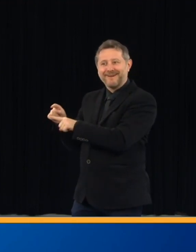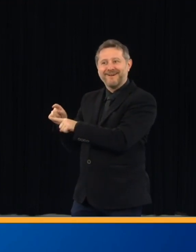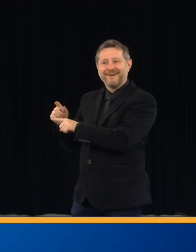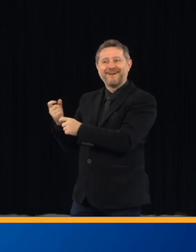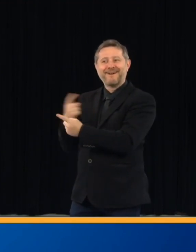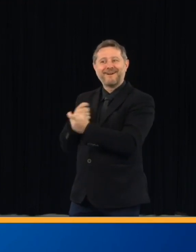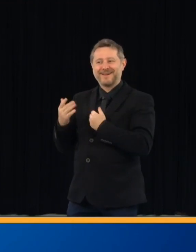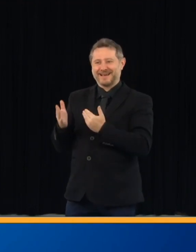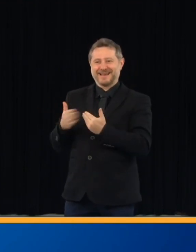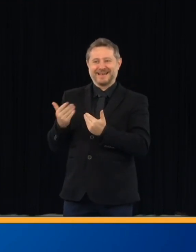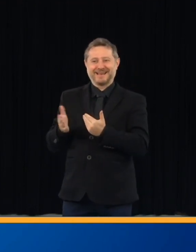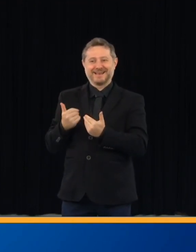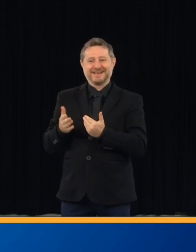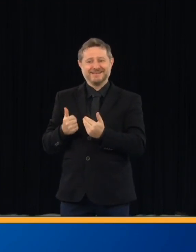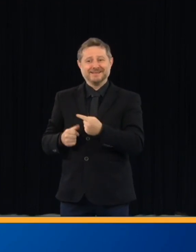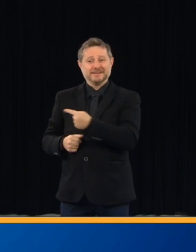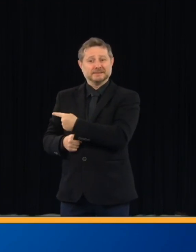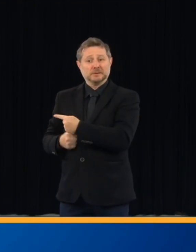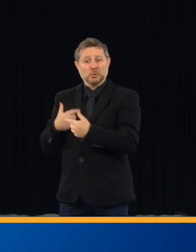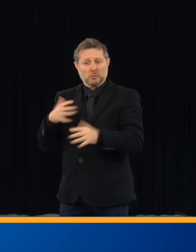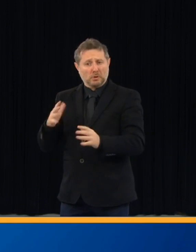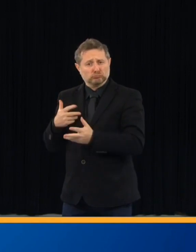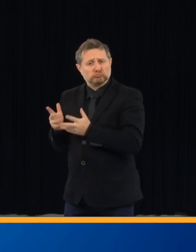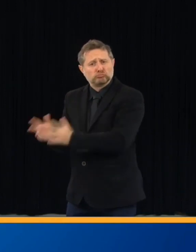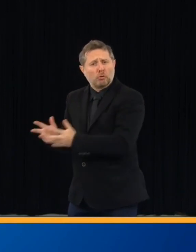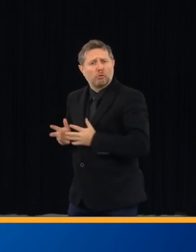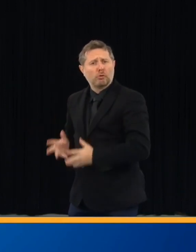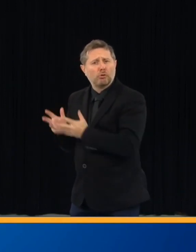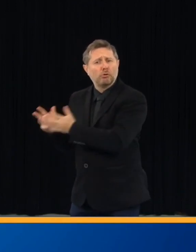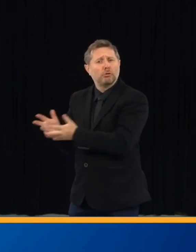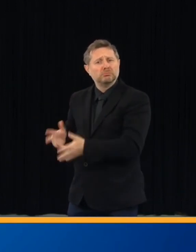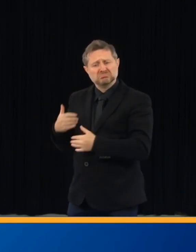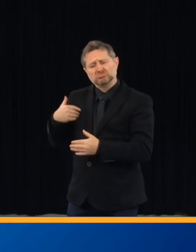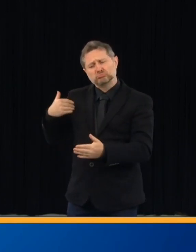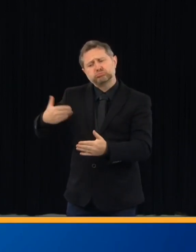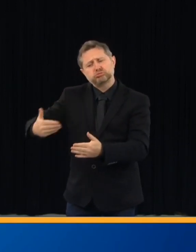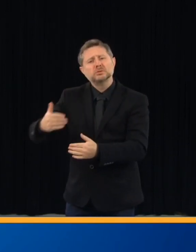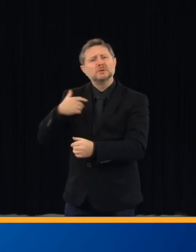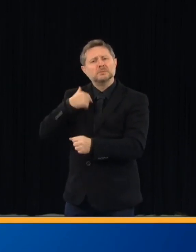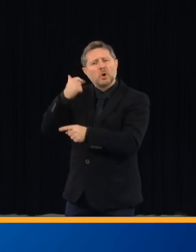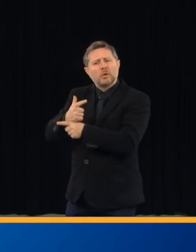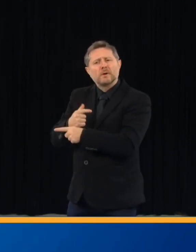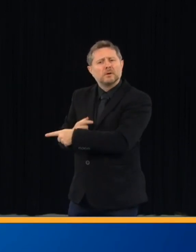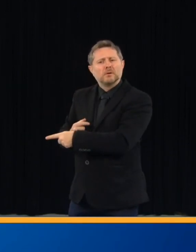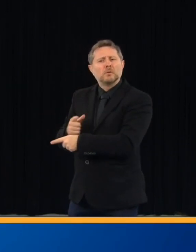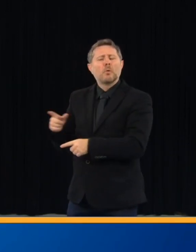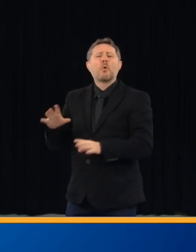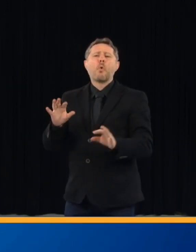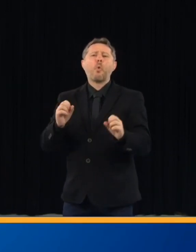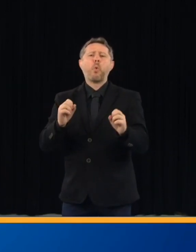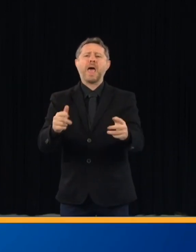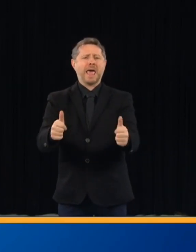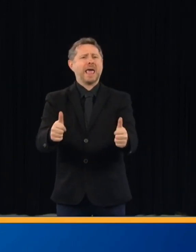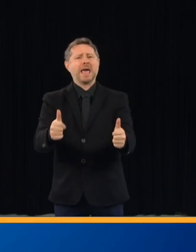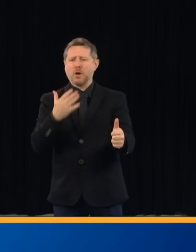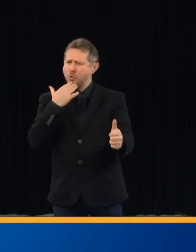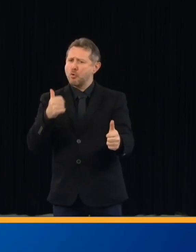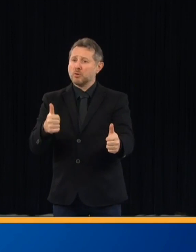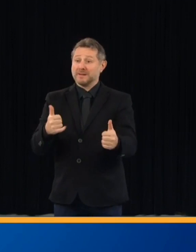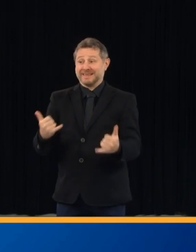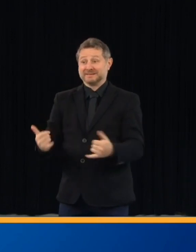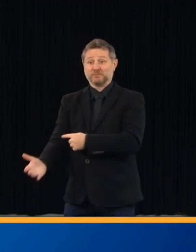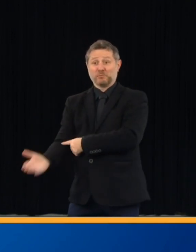and I talk to him quite frequently, and he is doing okay. And I checked in with him this